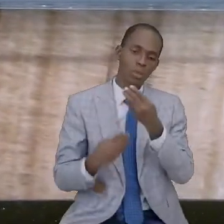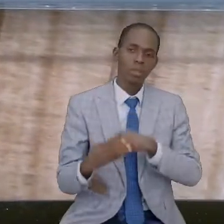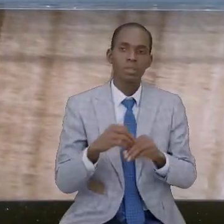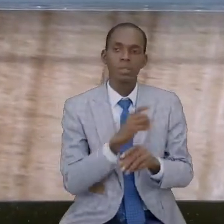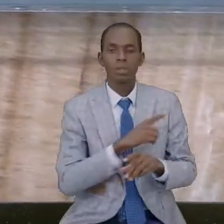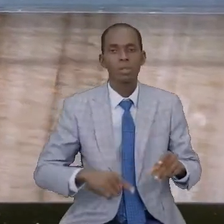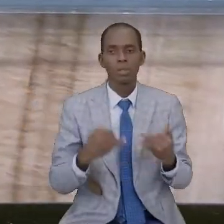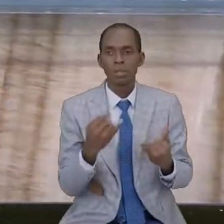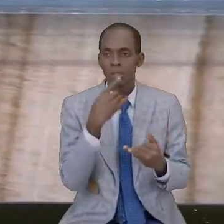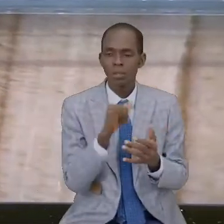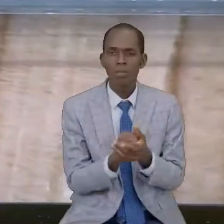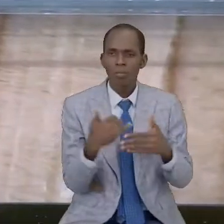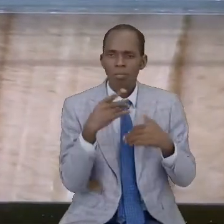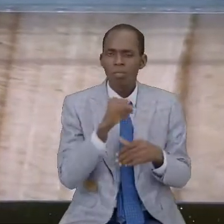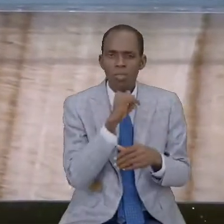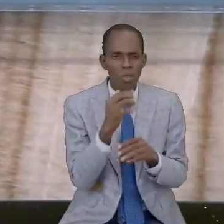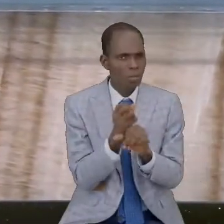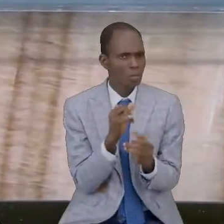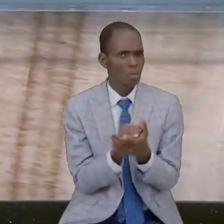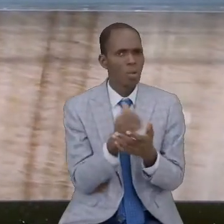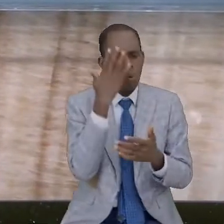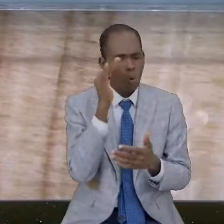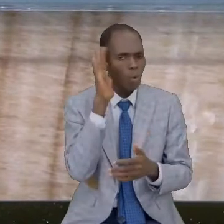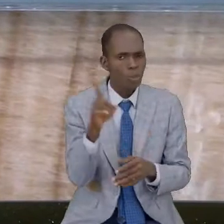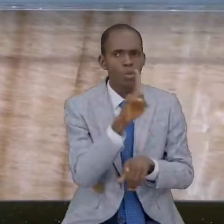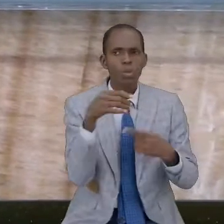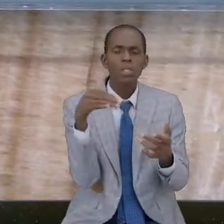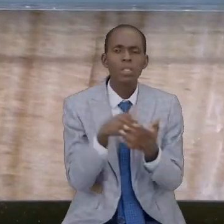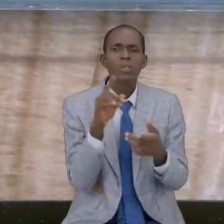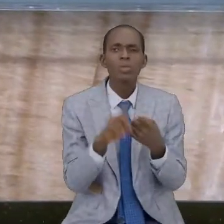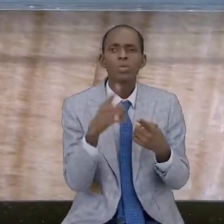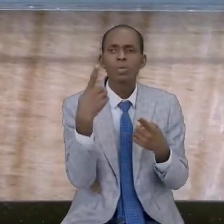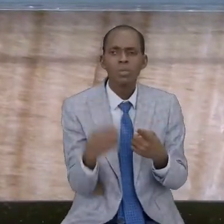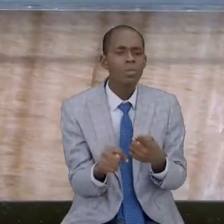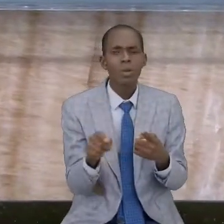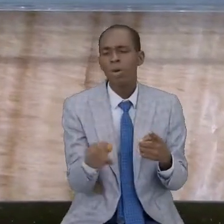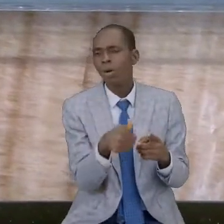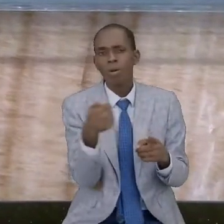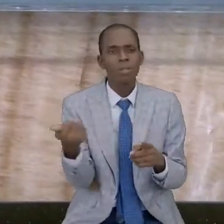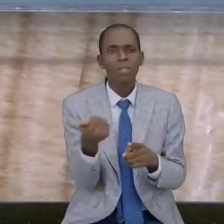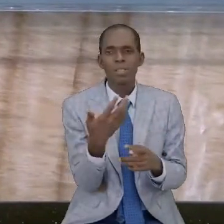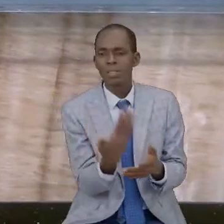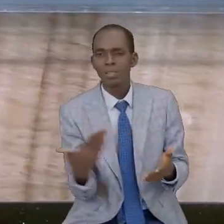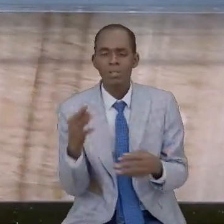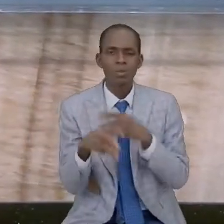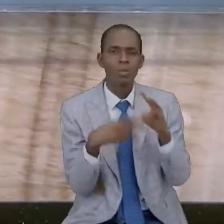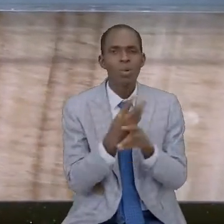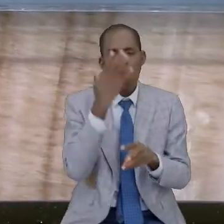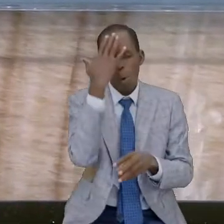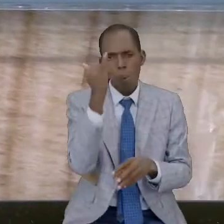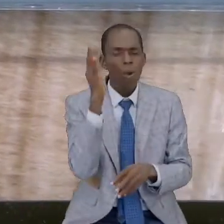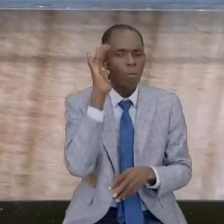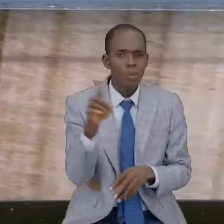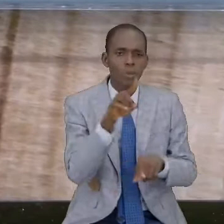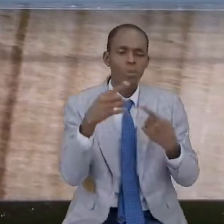then he said, have you not got that? Why will you go again to the beggarly enemies of the world? Why will you go again to the